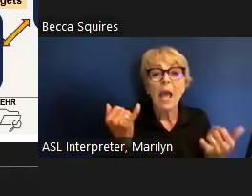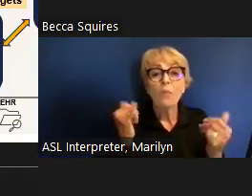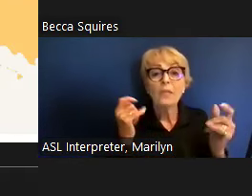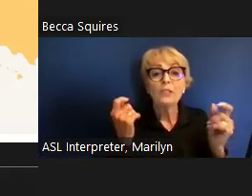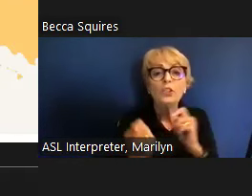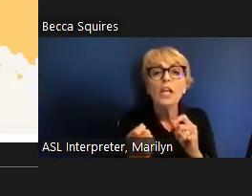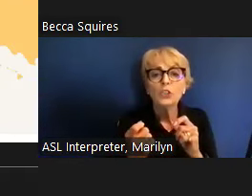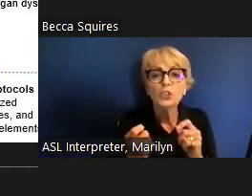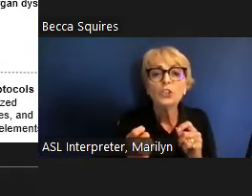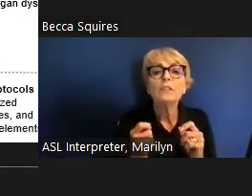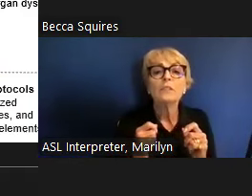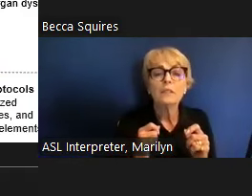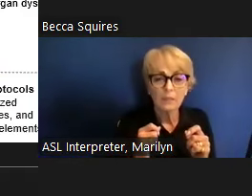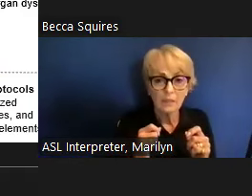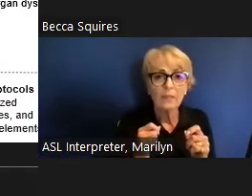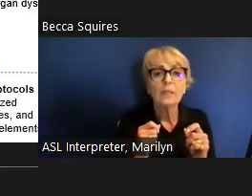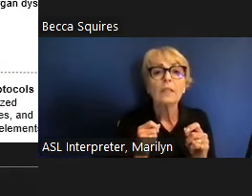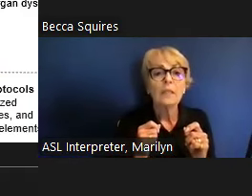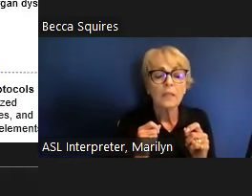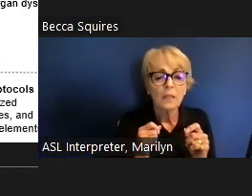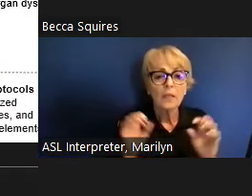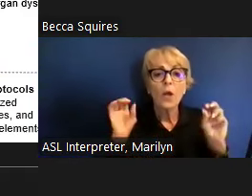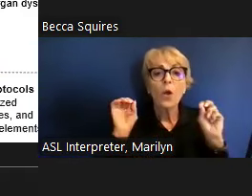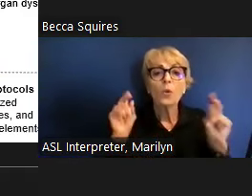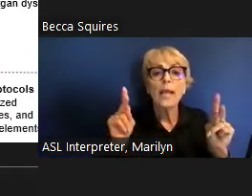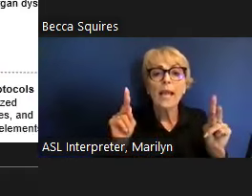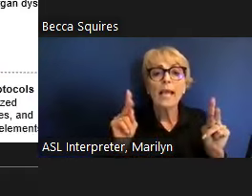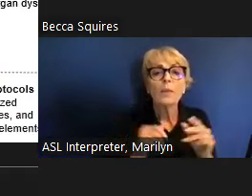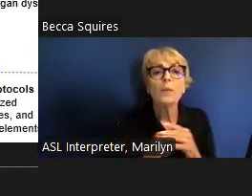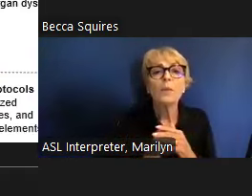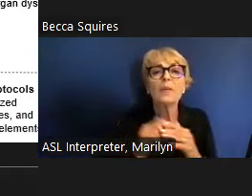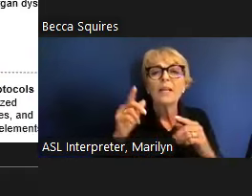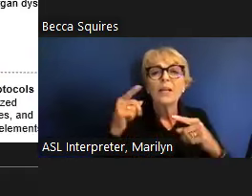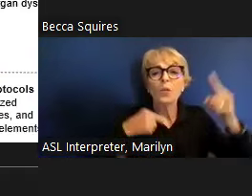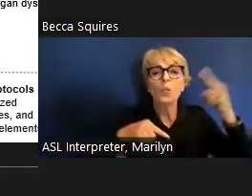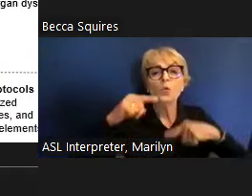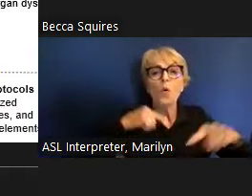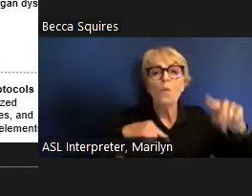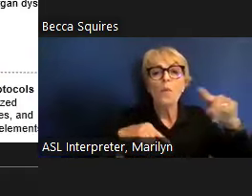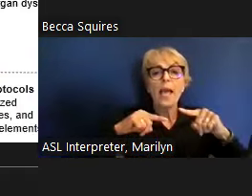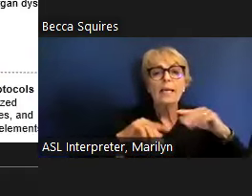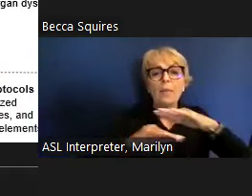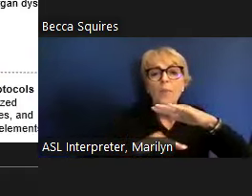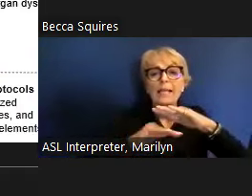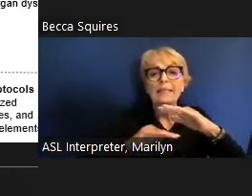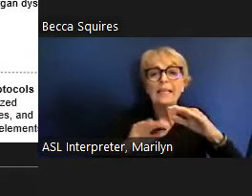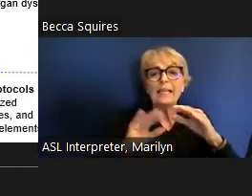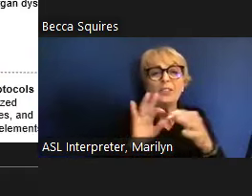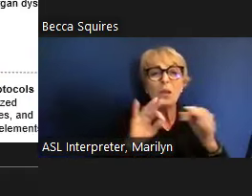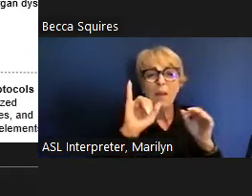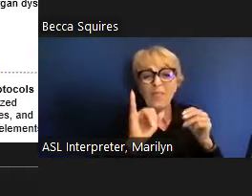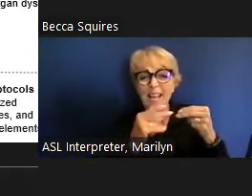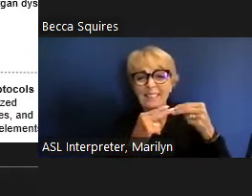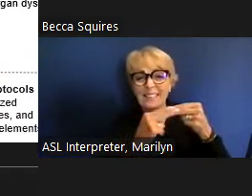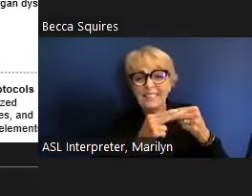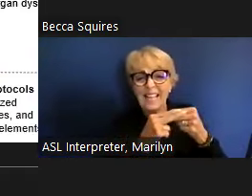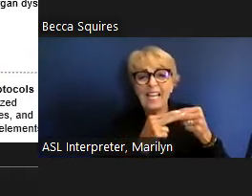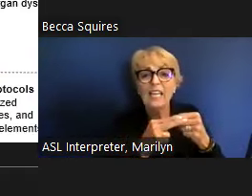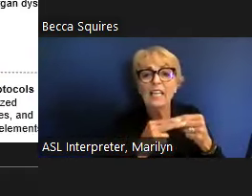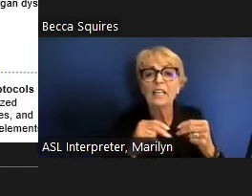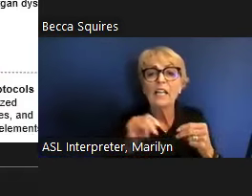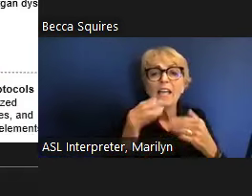and yep. Okay. Yep. All right, let's go back to, so we're basically talking about this slide here and the overlap